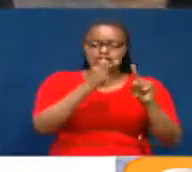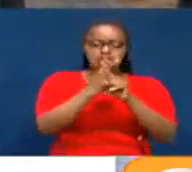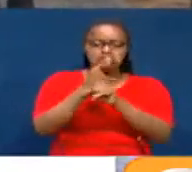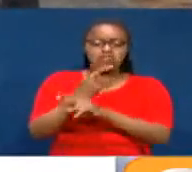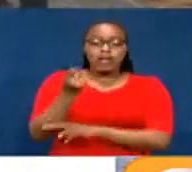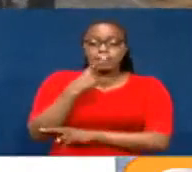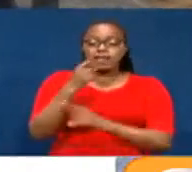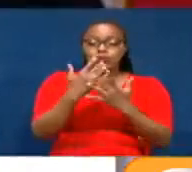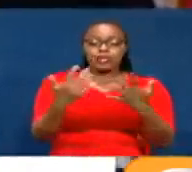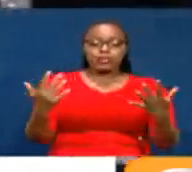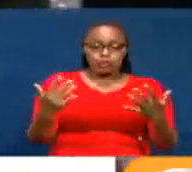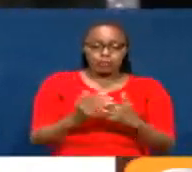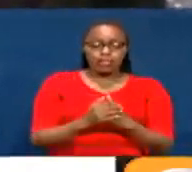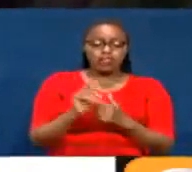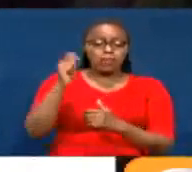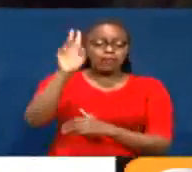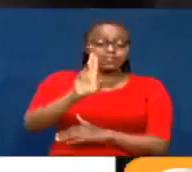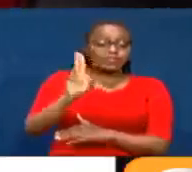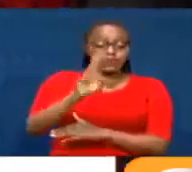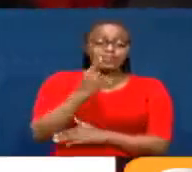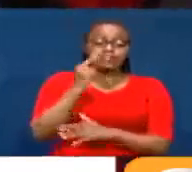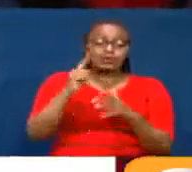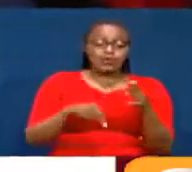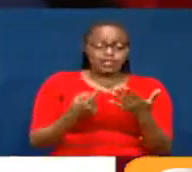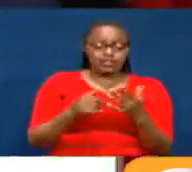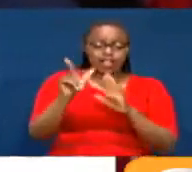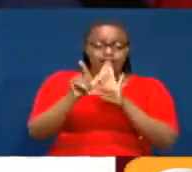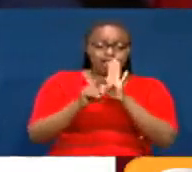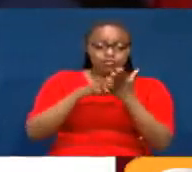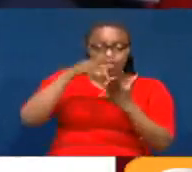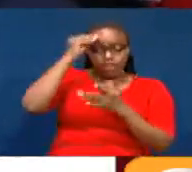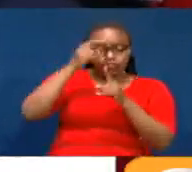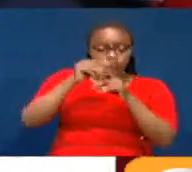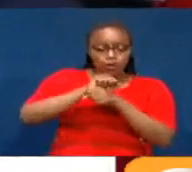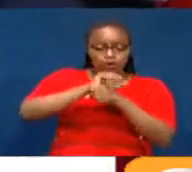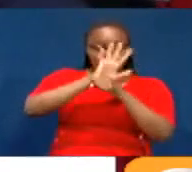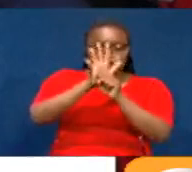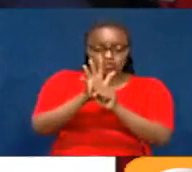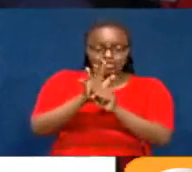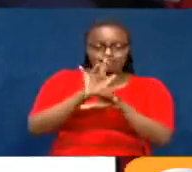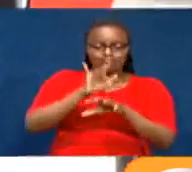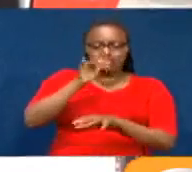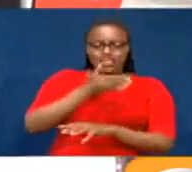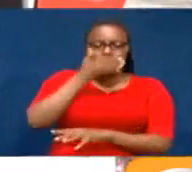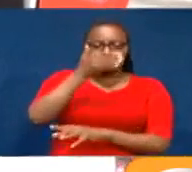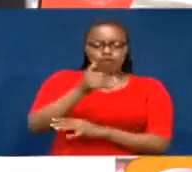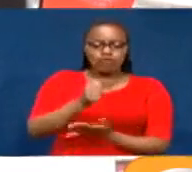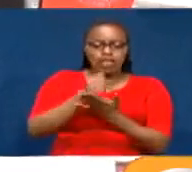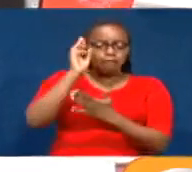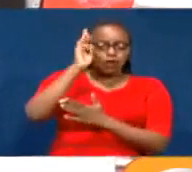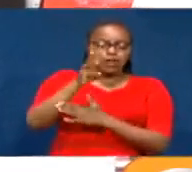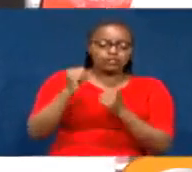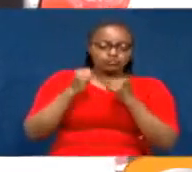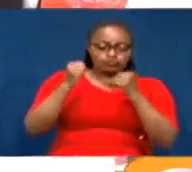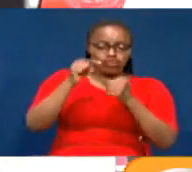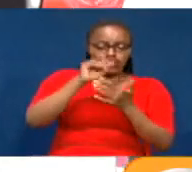different medical equipment. President Uhuru Kenyatta saying lessons learned from the COVID-19 pandemic response will help in